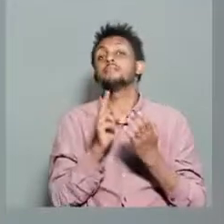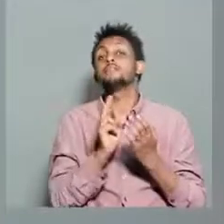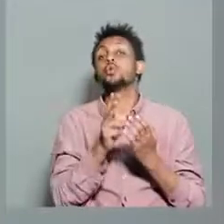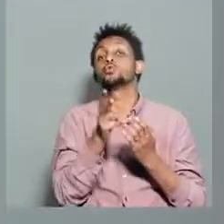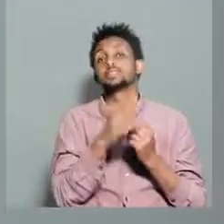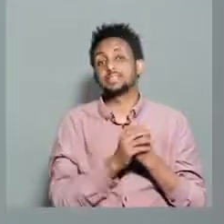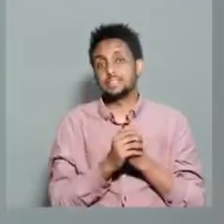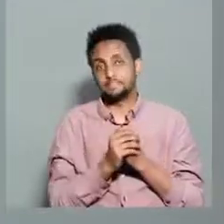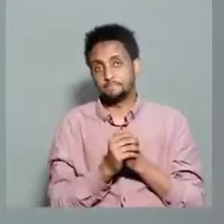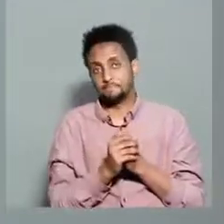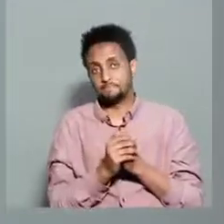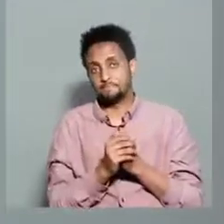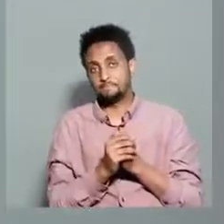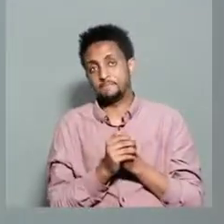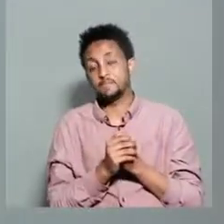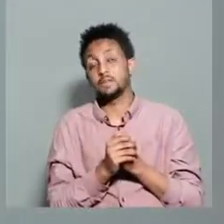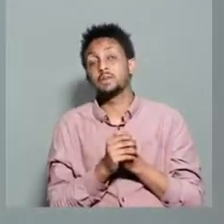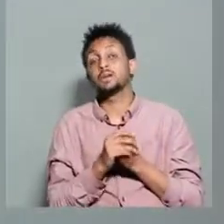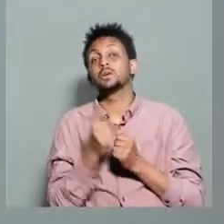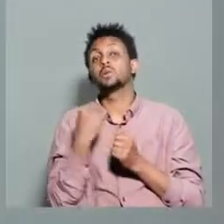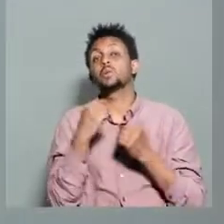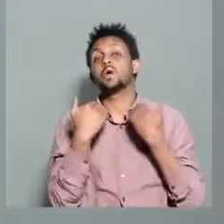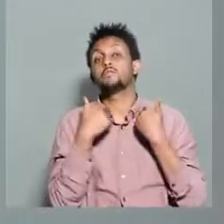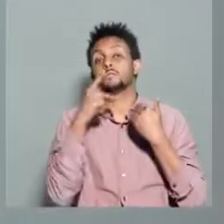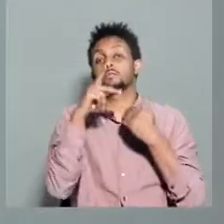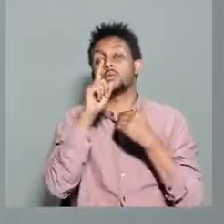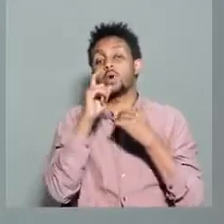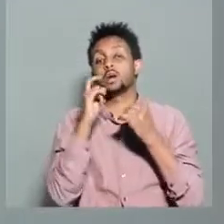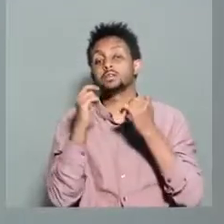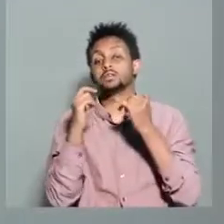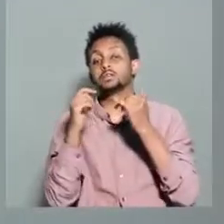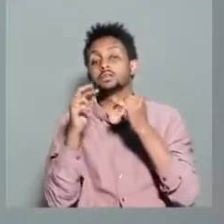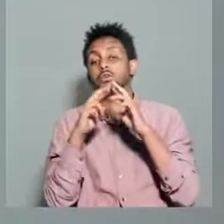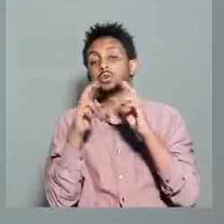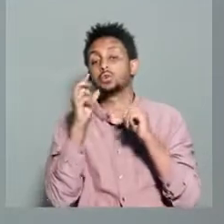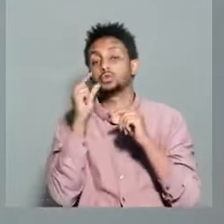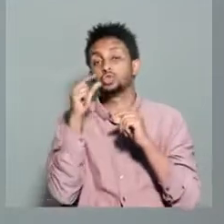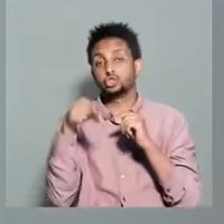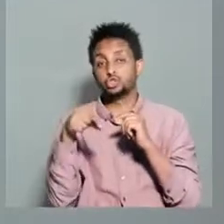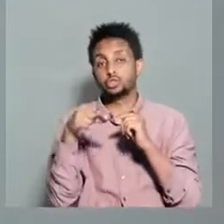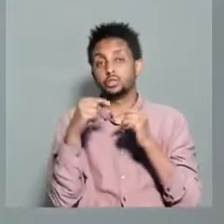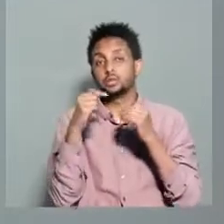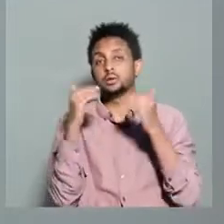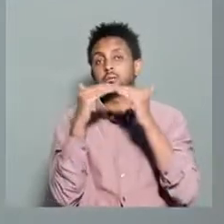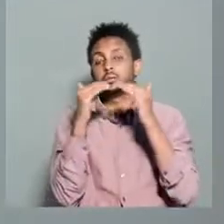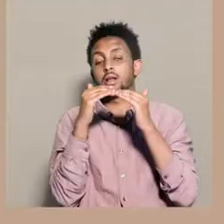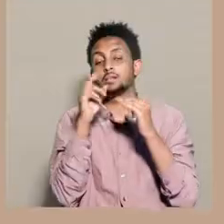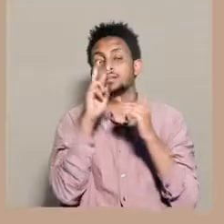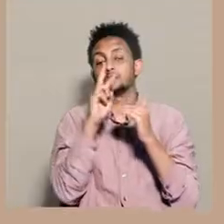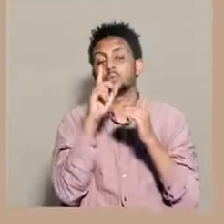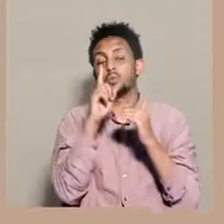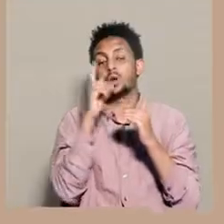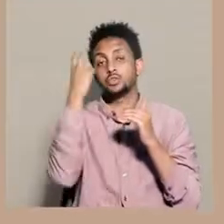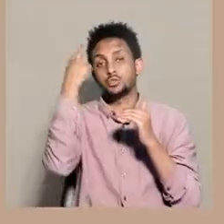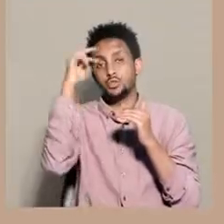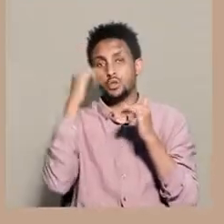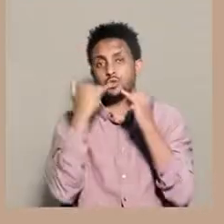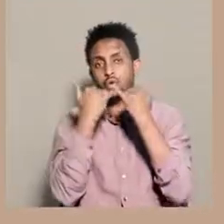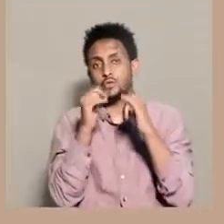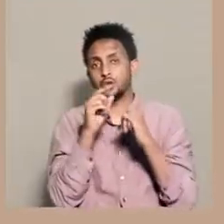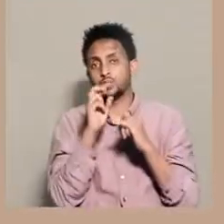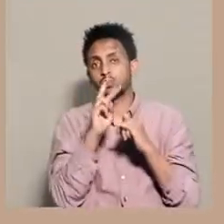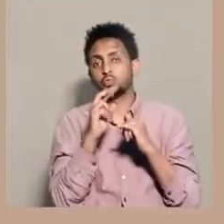V2, okay? Therefore, we can have P1 over rho g plus V1 squared